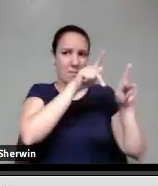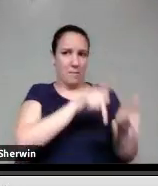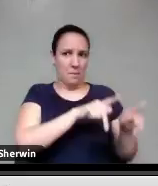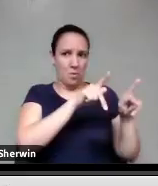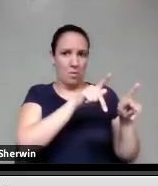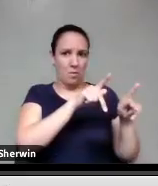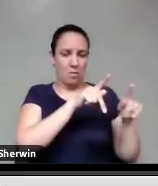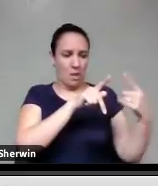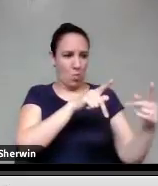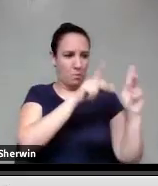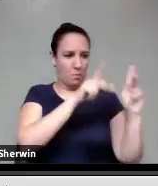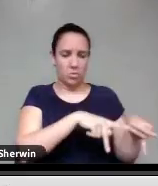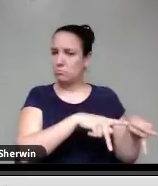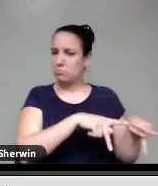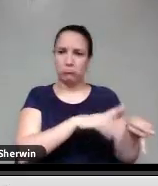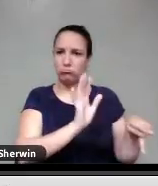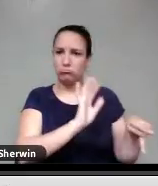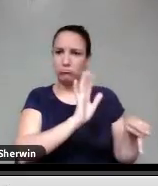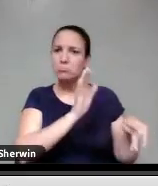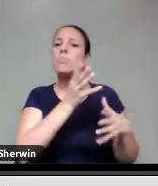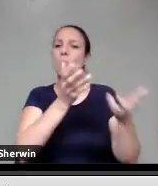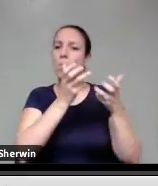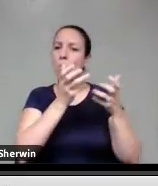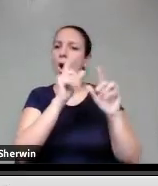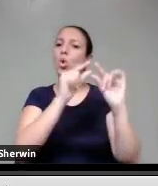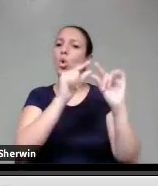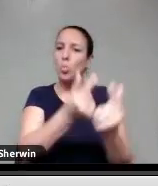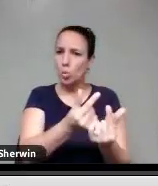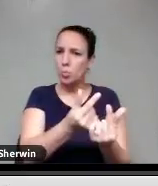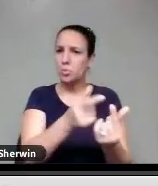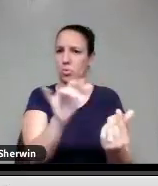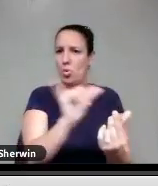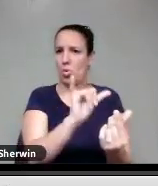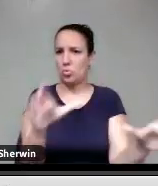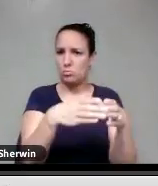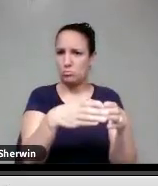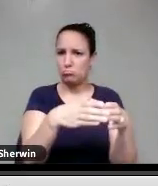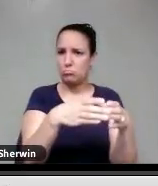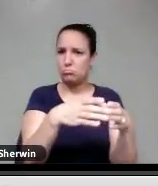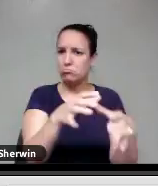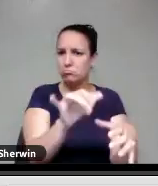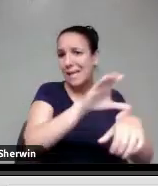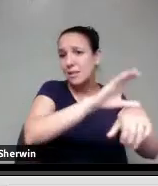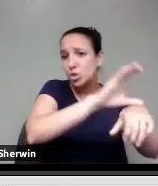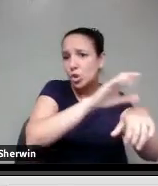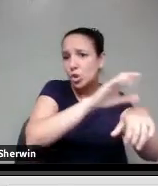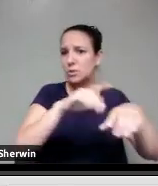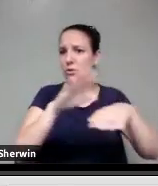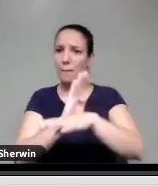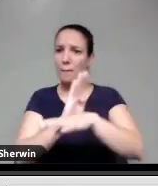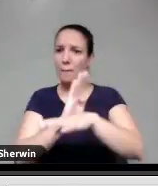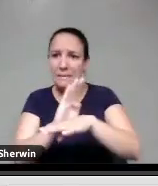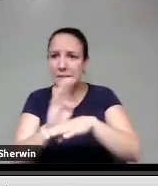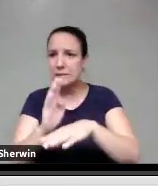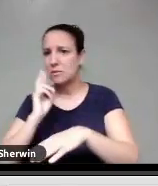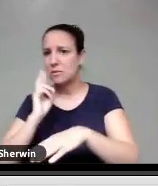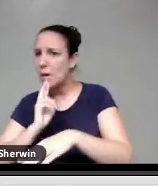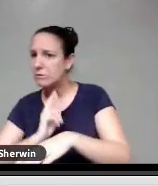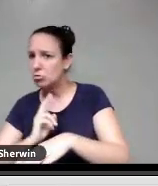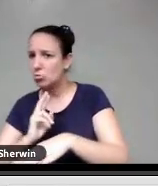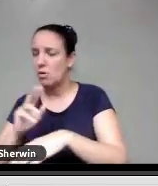There are specific groups within our communities, such as the churches and the businesses and the restaurants and the